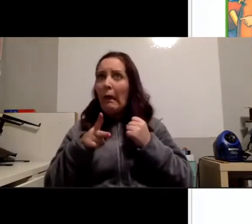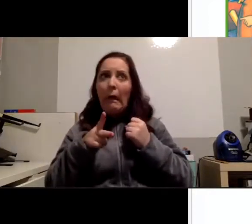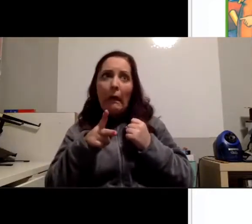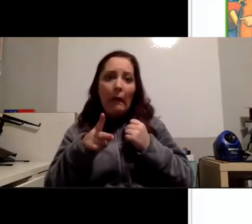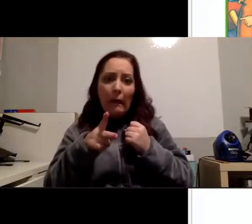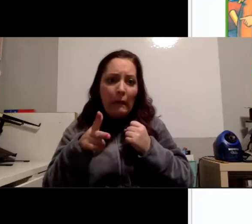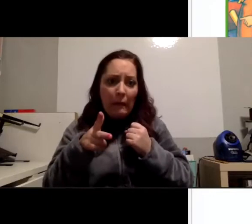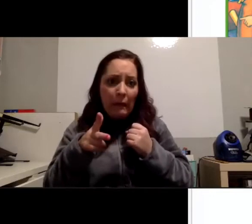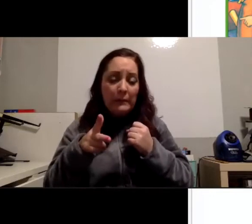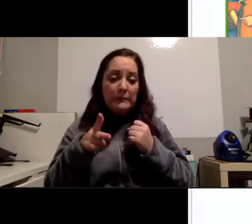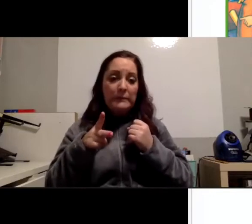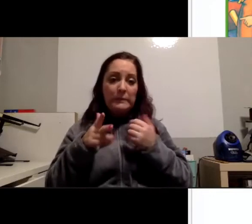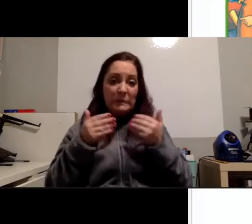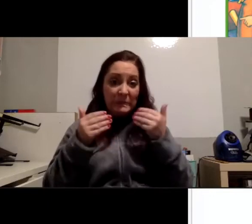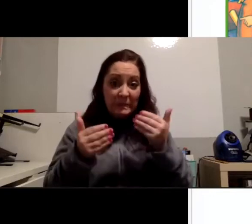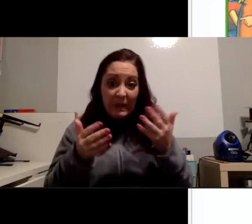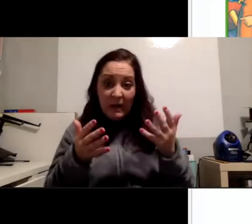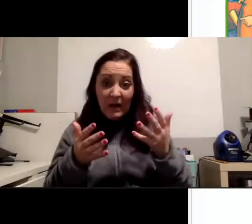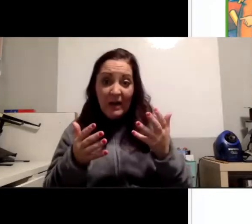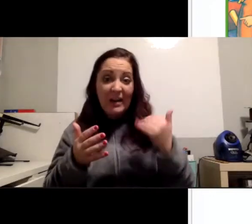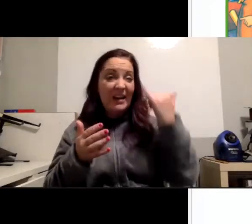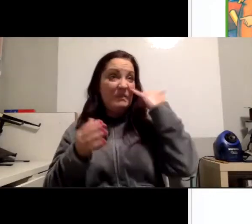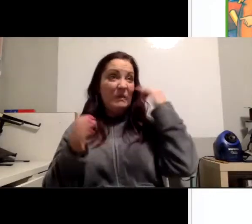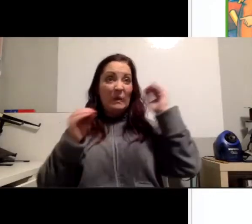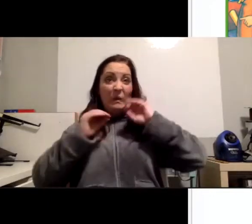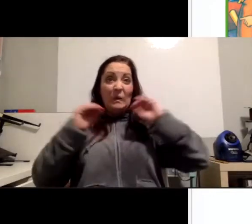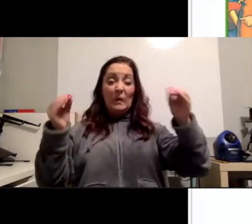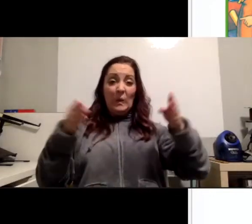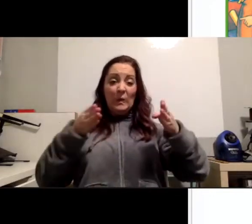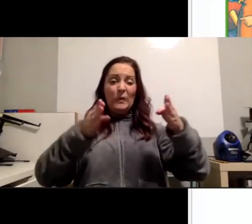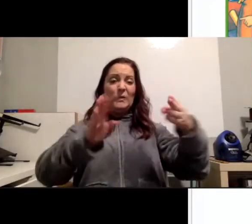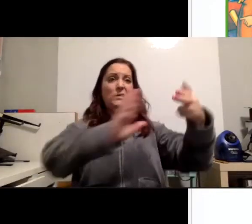drivers didn't know when to stop.